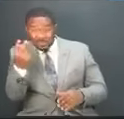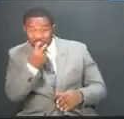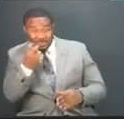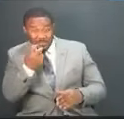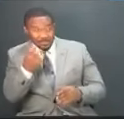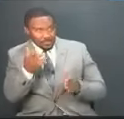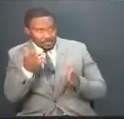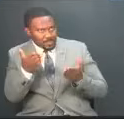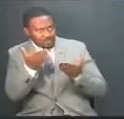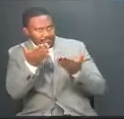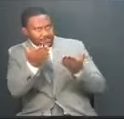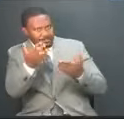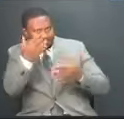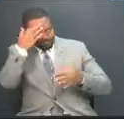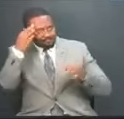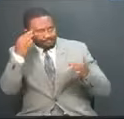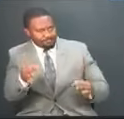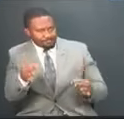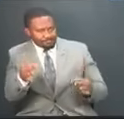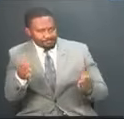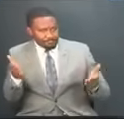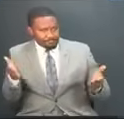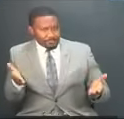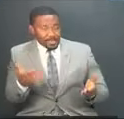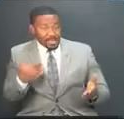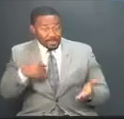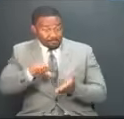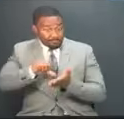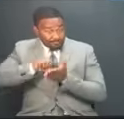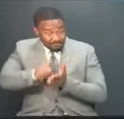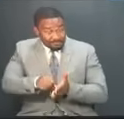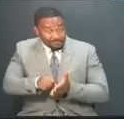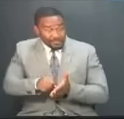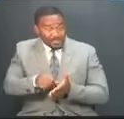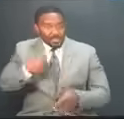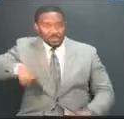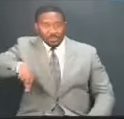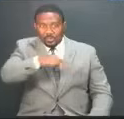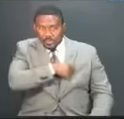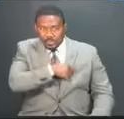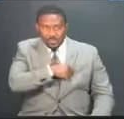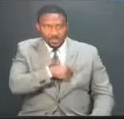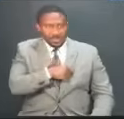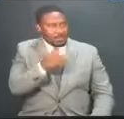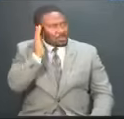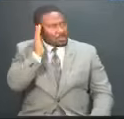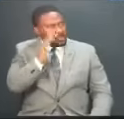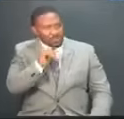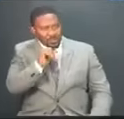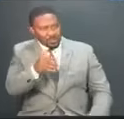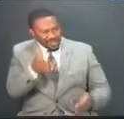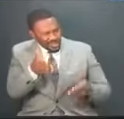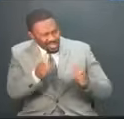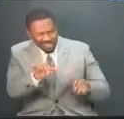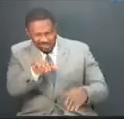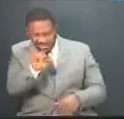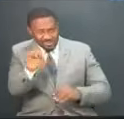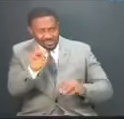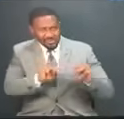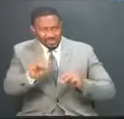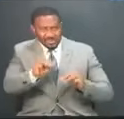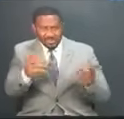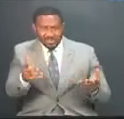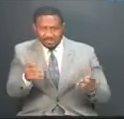matter. And I am insisting that we will not allow this matter to be treated